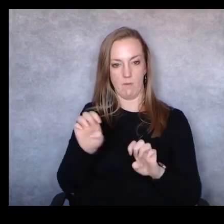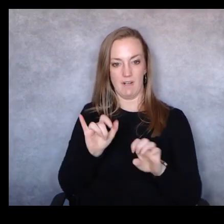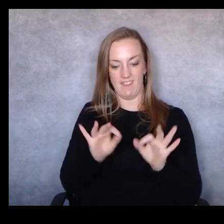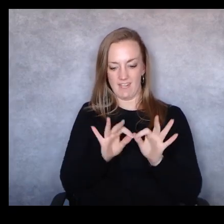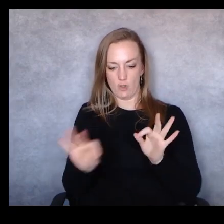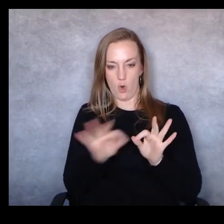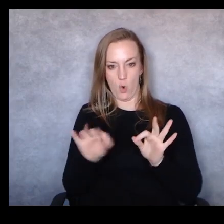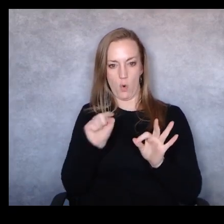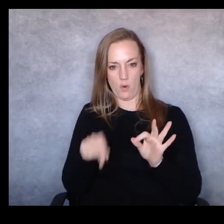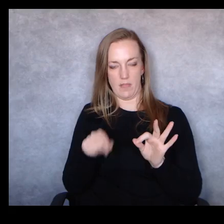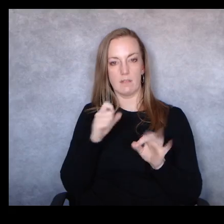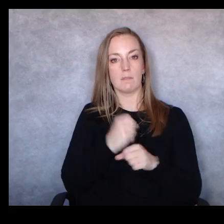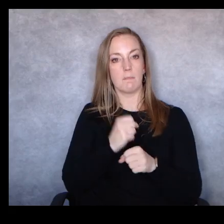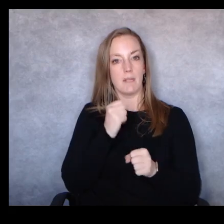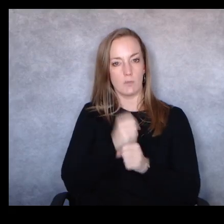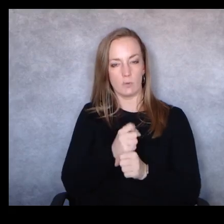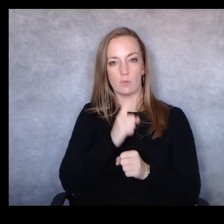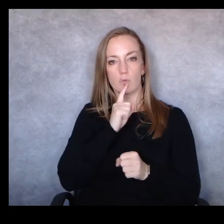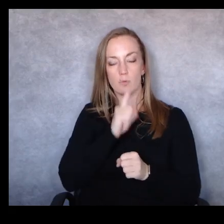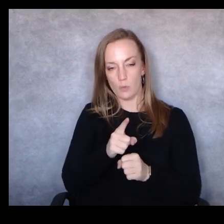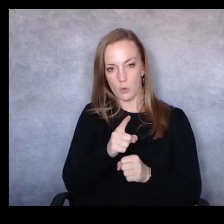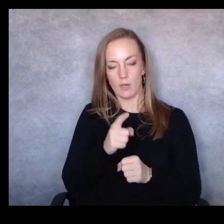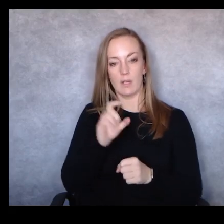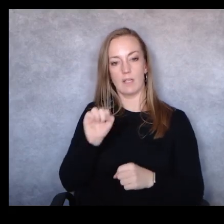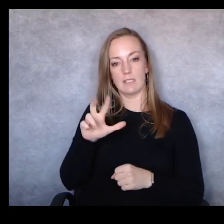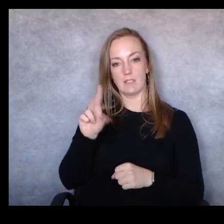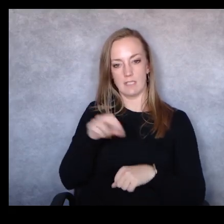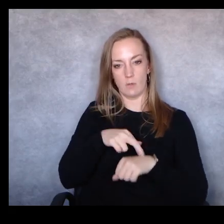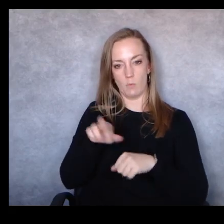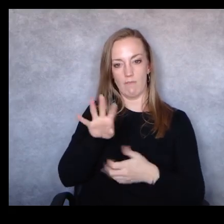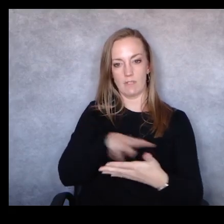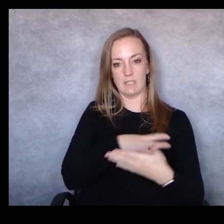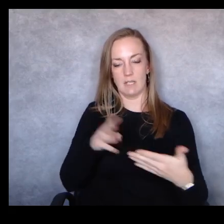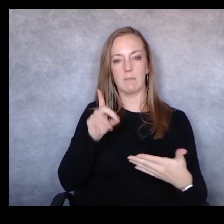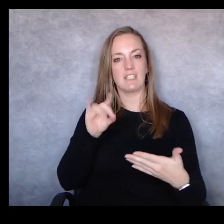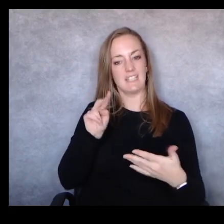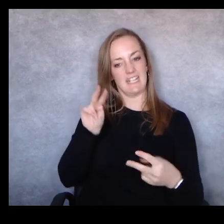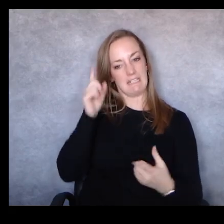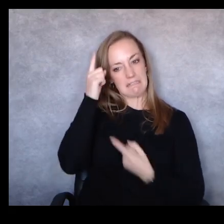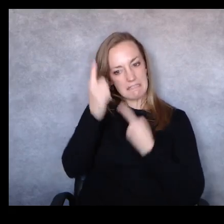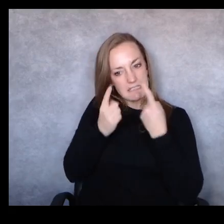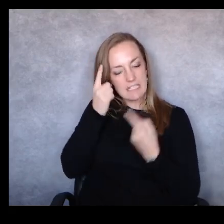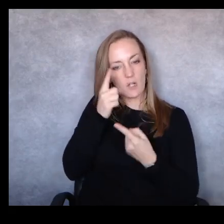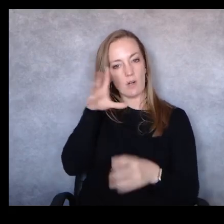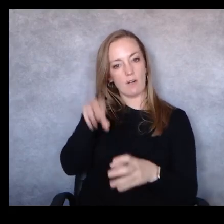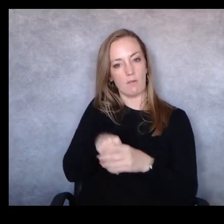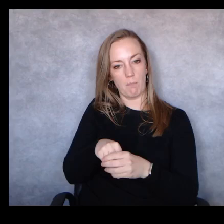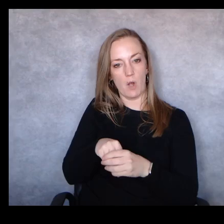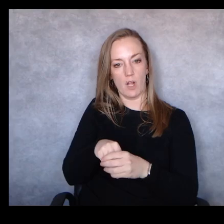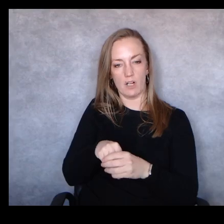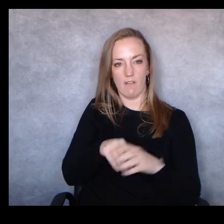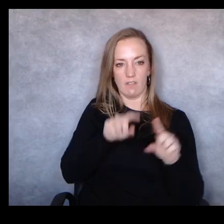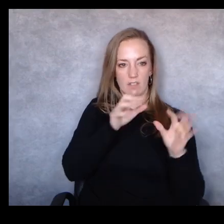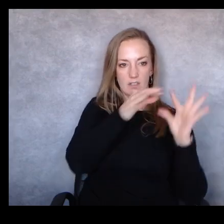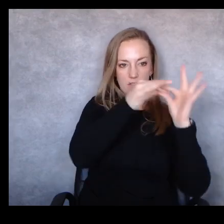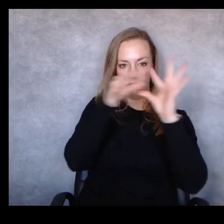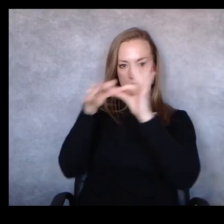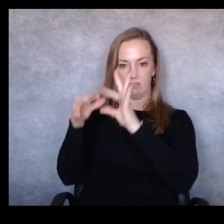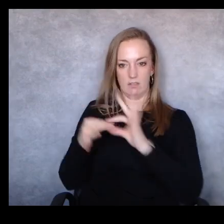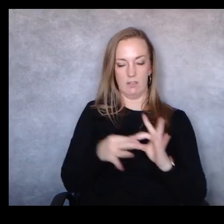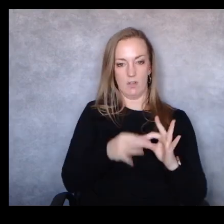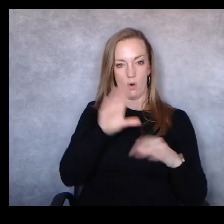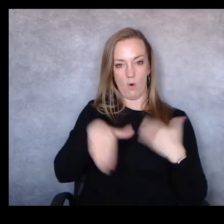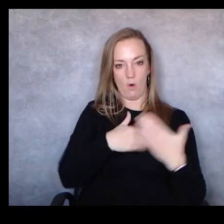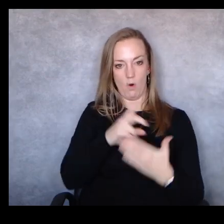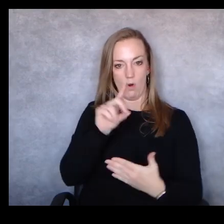is intended to ensure the SLD reference tables were considered as part of the triangulation of data that